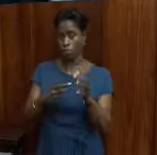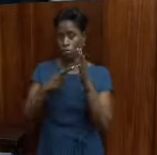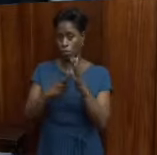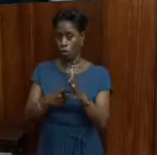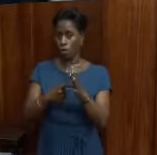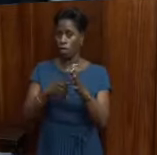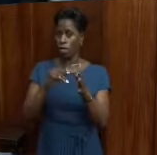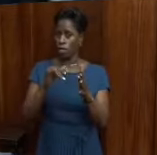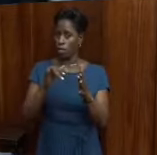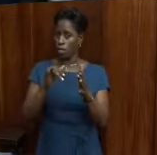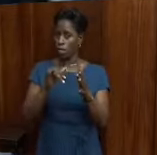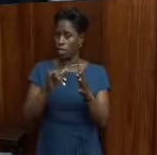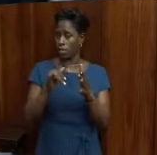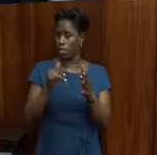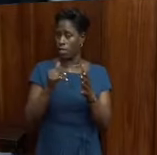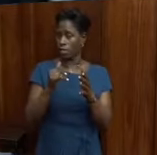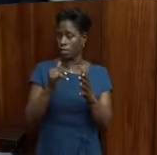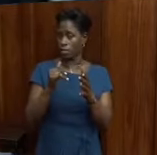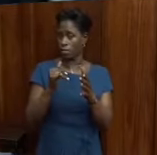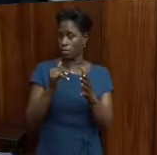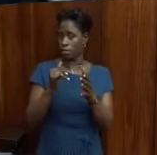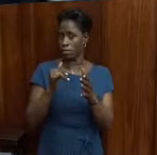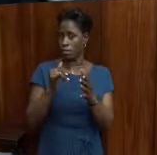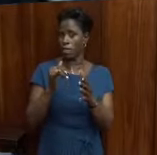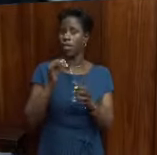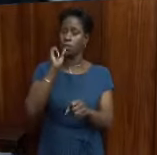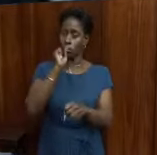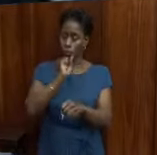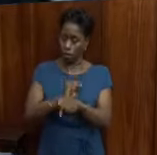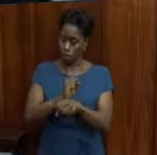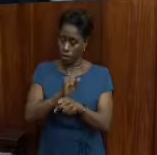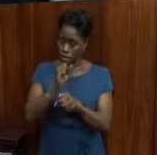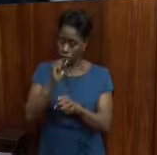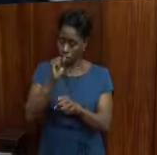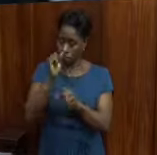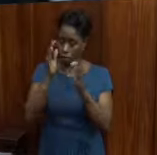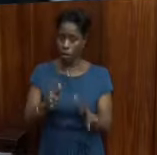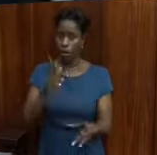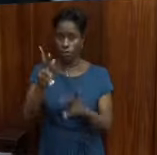commitment to the upliftment and welfare of the workers of St. Lucia.